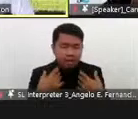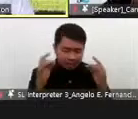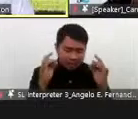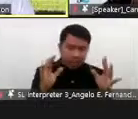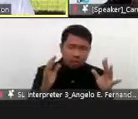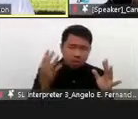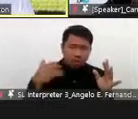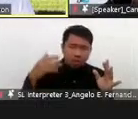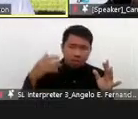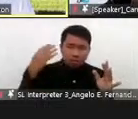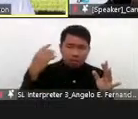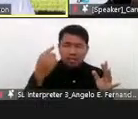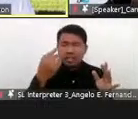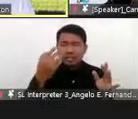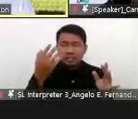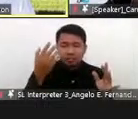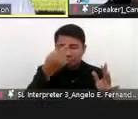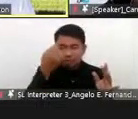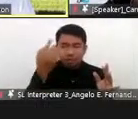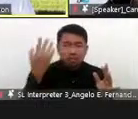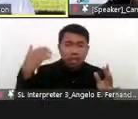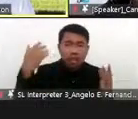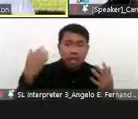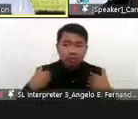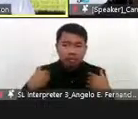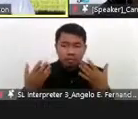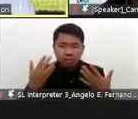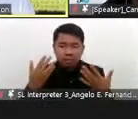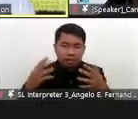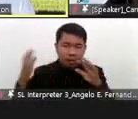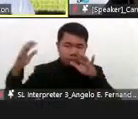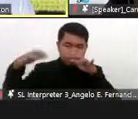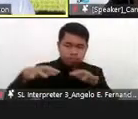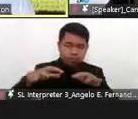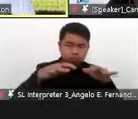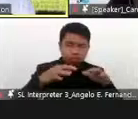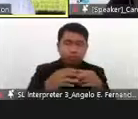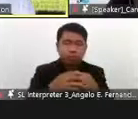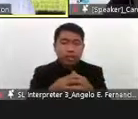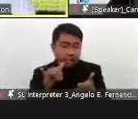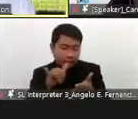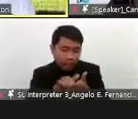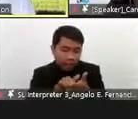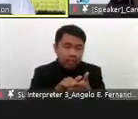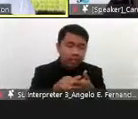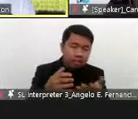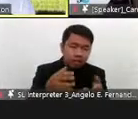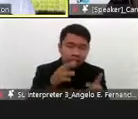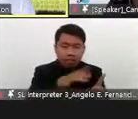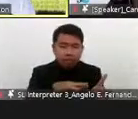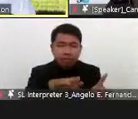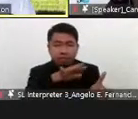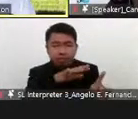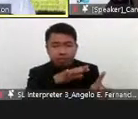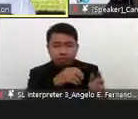all the sands and gravels. So it's that alternating, the alternating patterns. And while some of them could